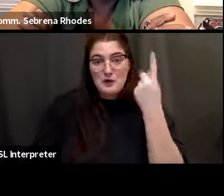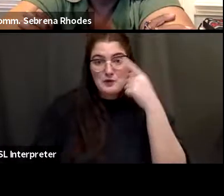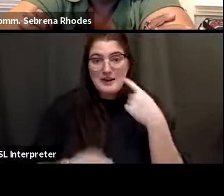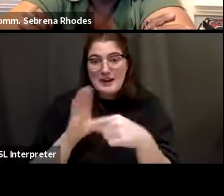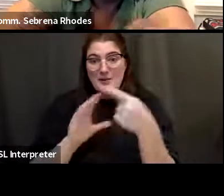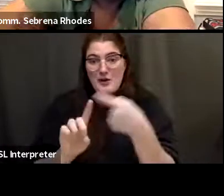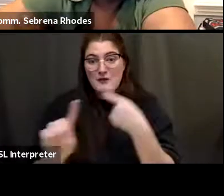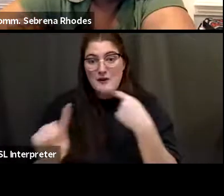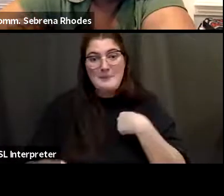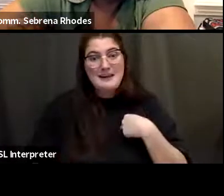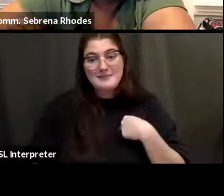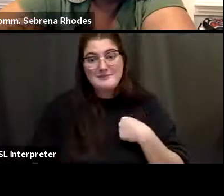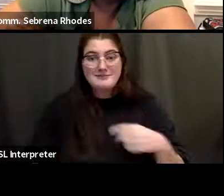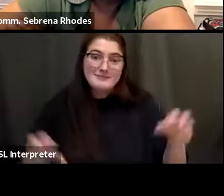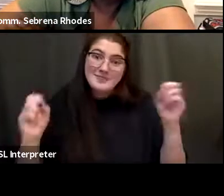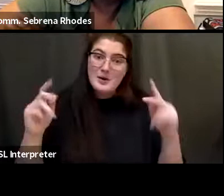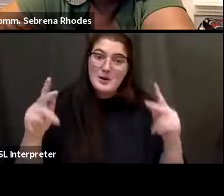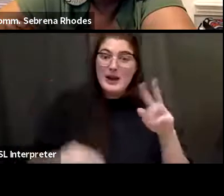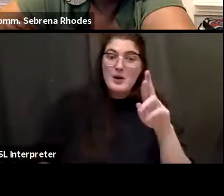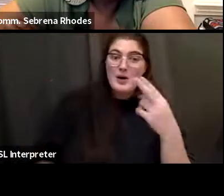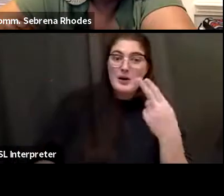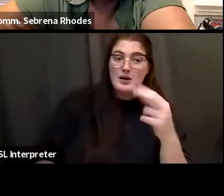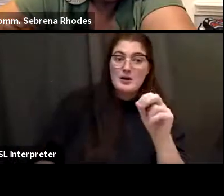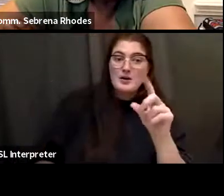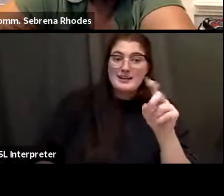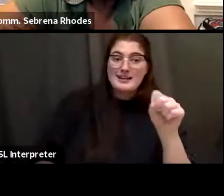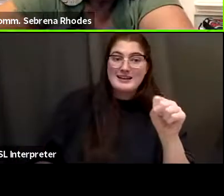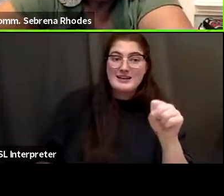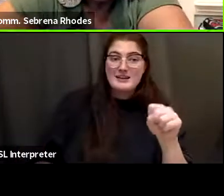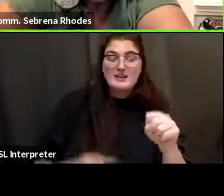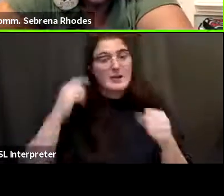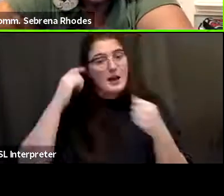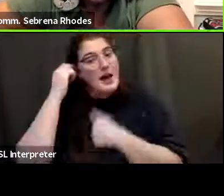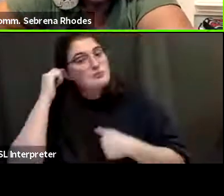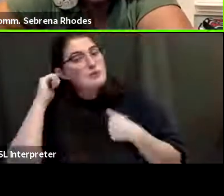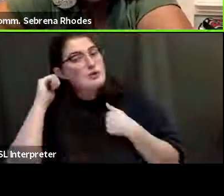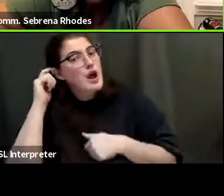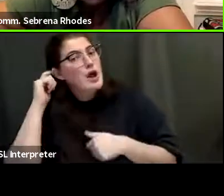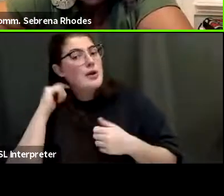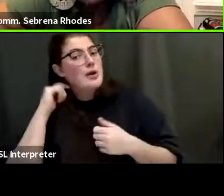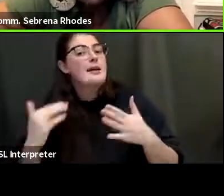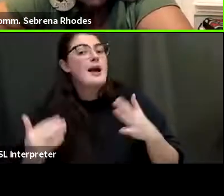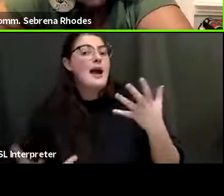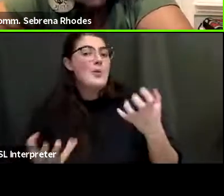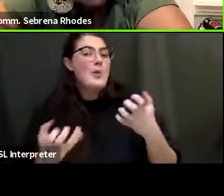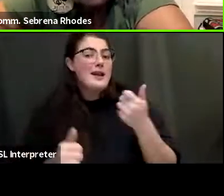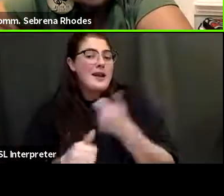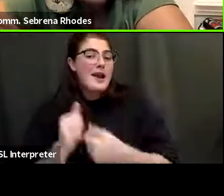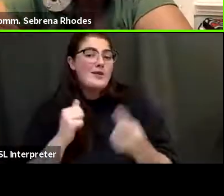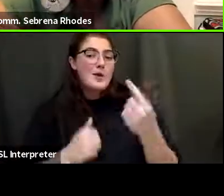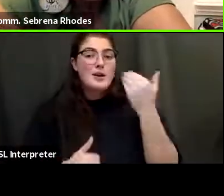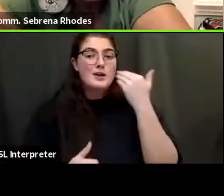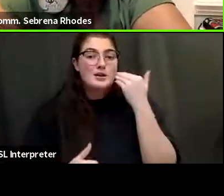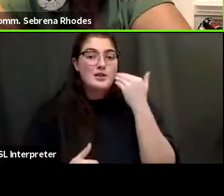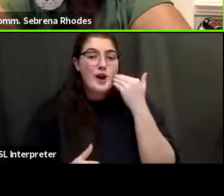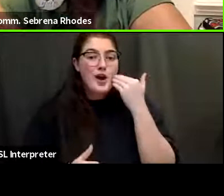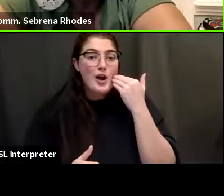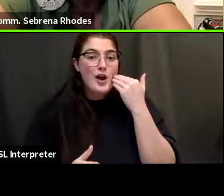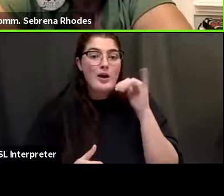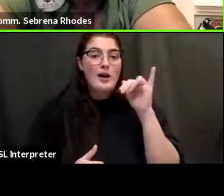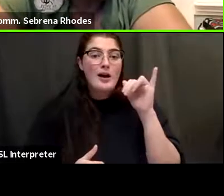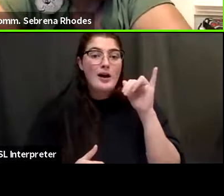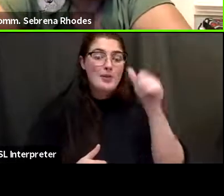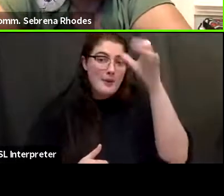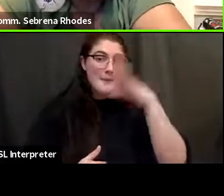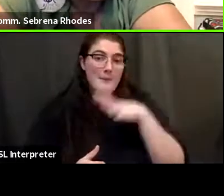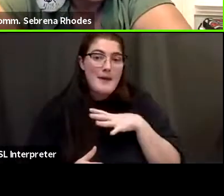Great. All right. And then Commissioner Rhodes. I'm sorry. I just wanted everyone to know that the men's